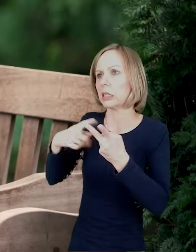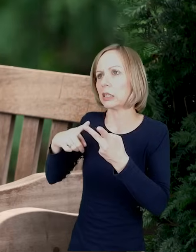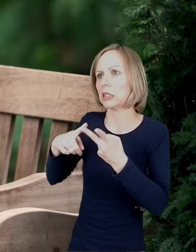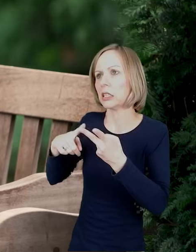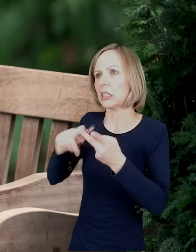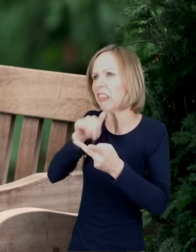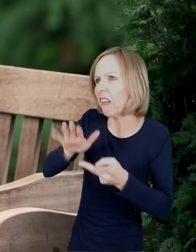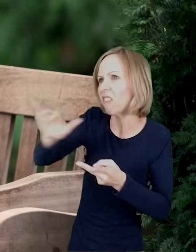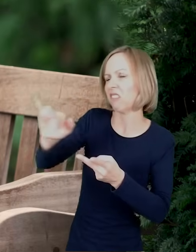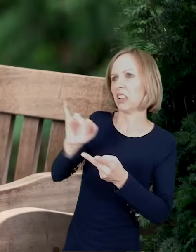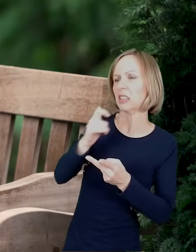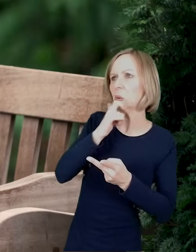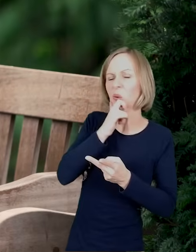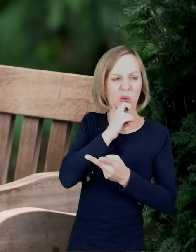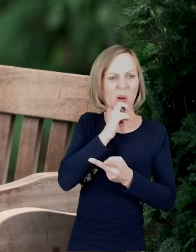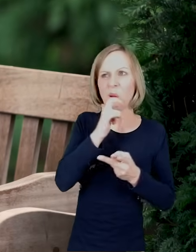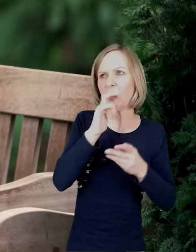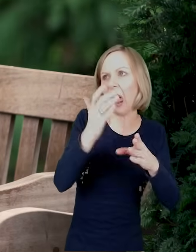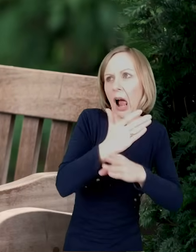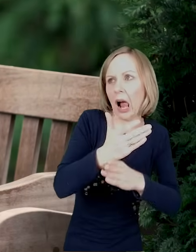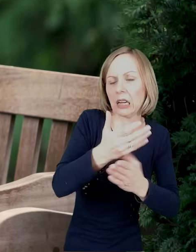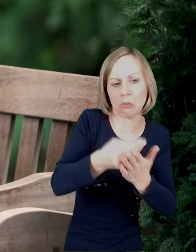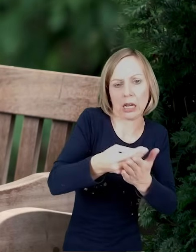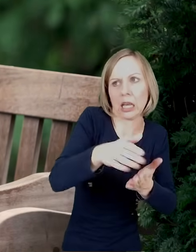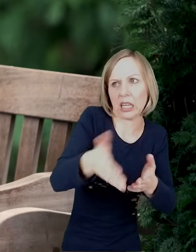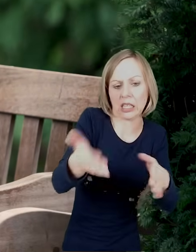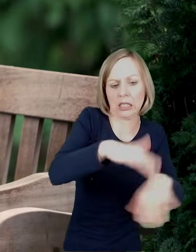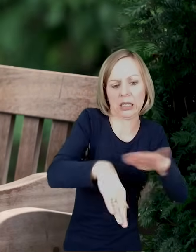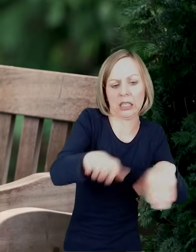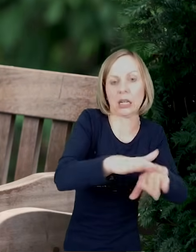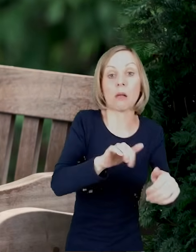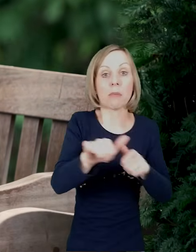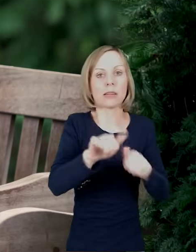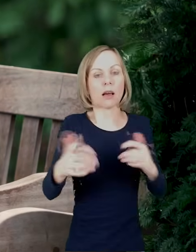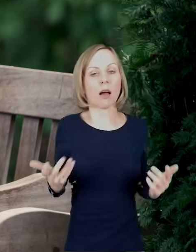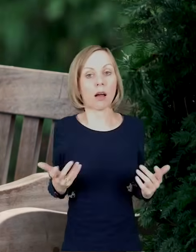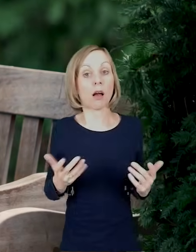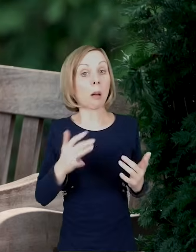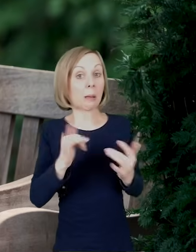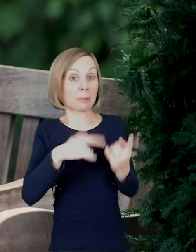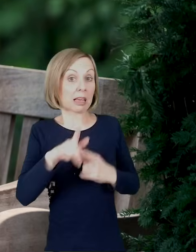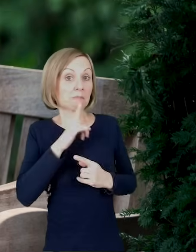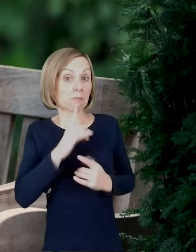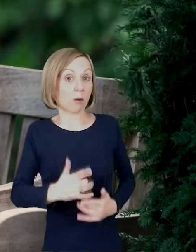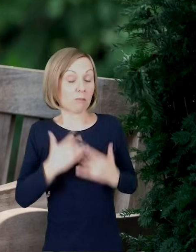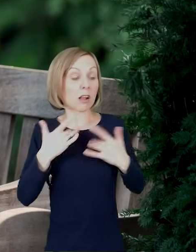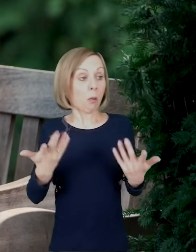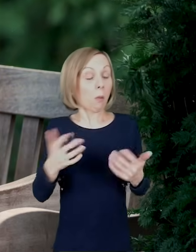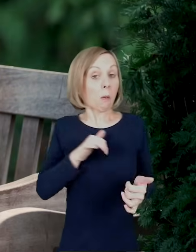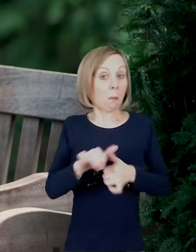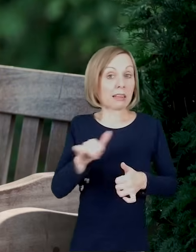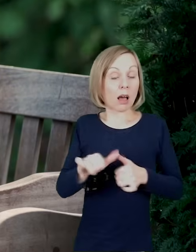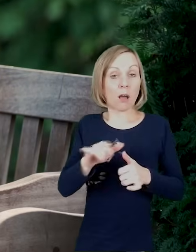harsh, exploitative behavior of his master, of which he was so afraid. There might be times when we